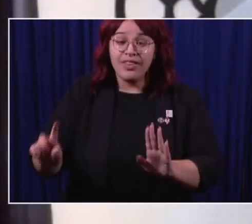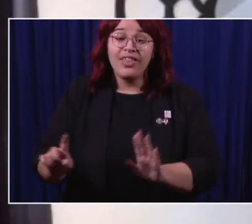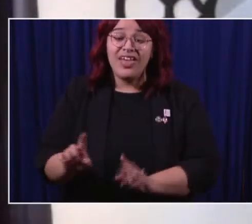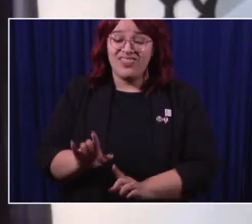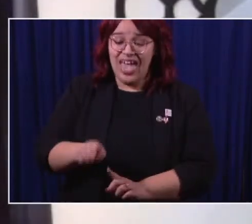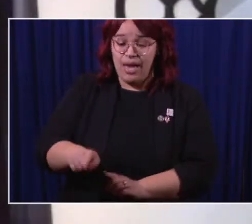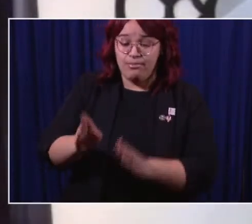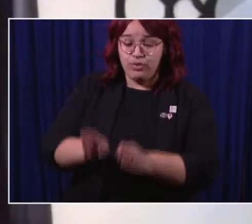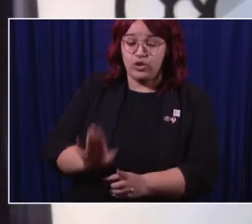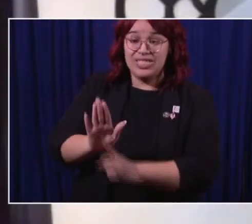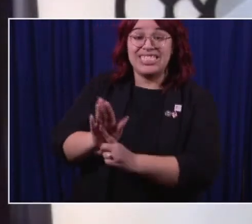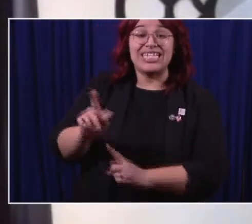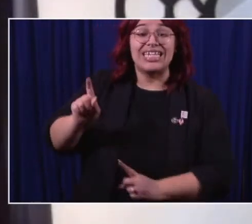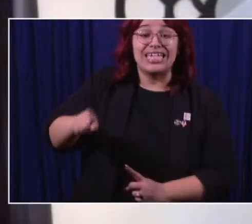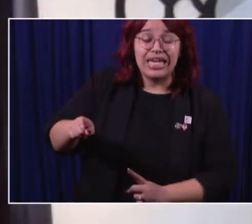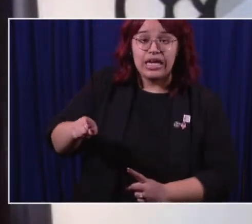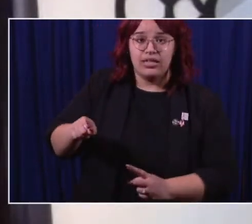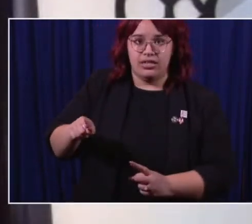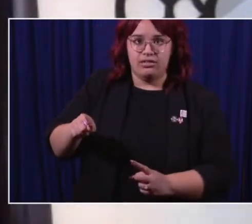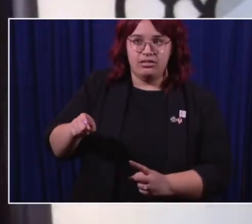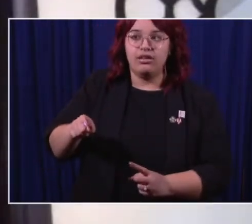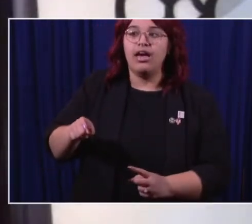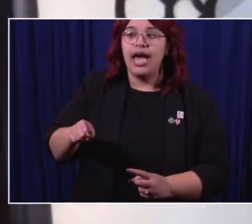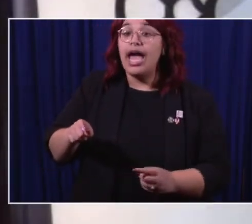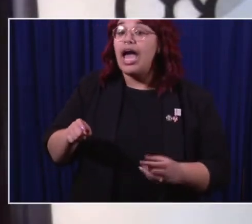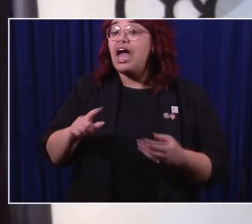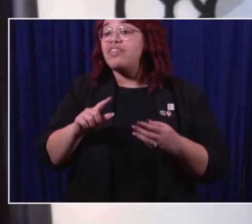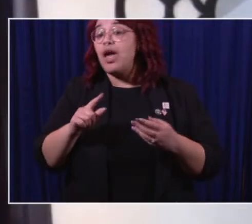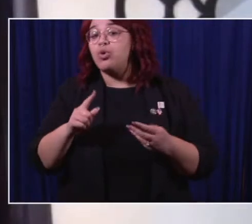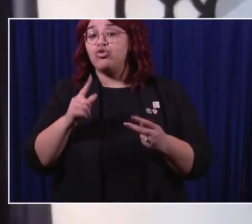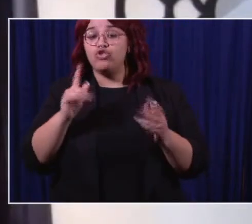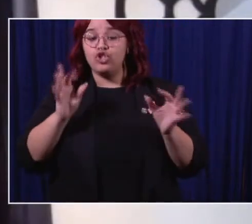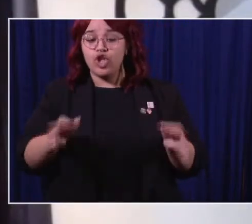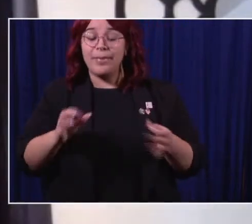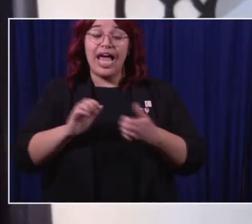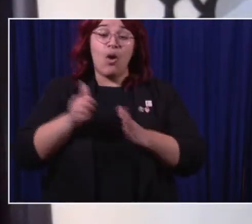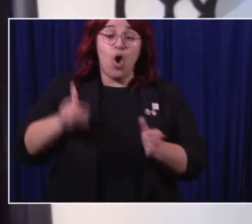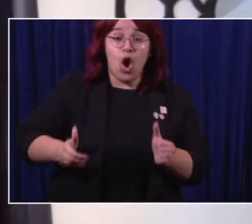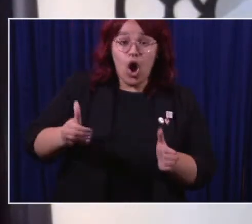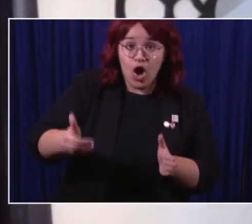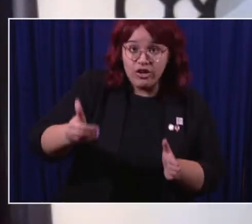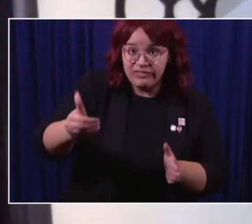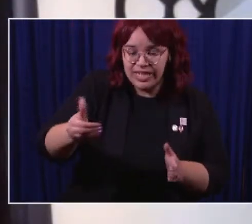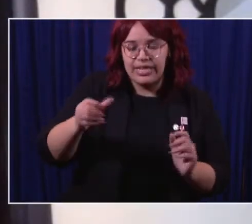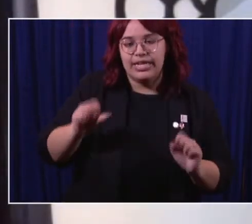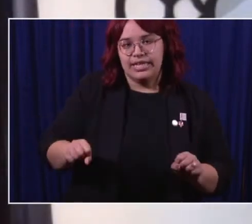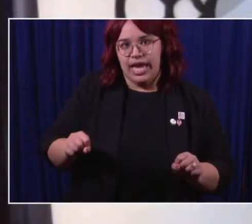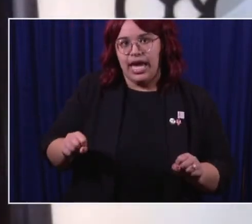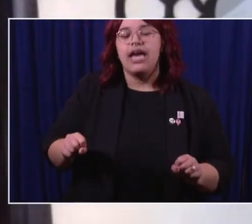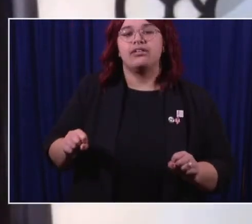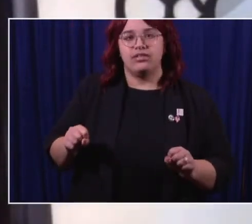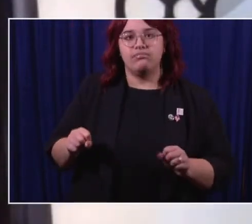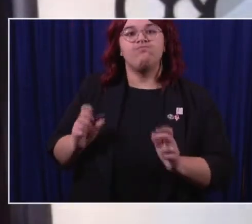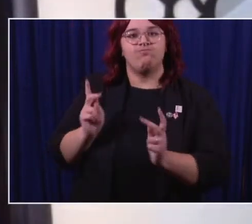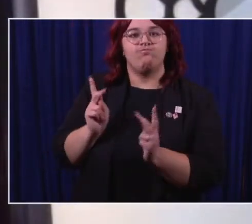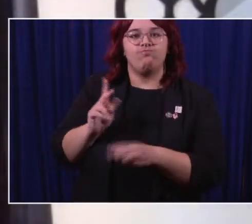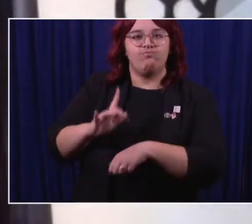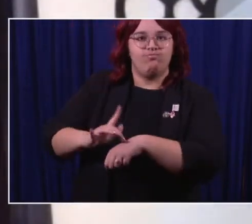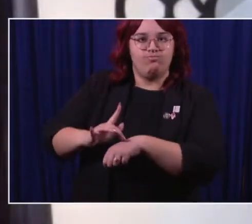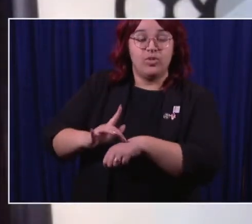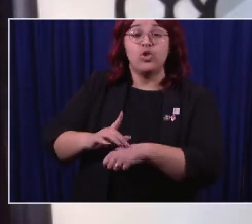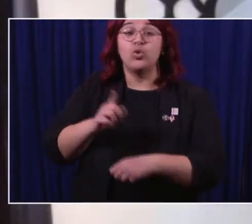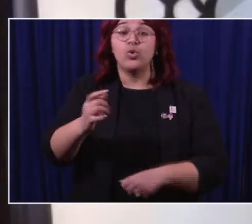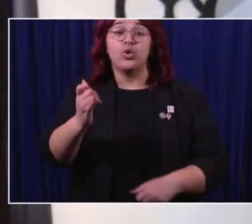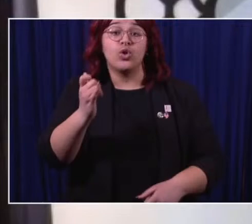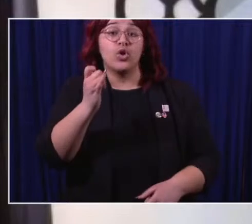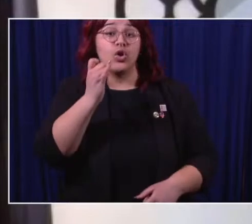for compassionate care visits. If you need a compassionate care visit, please feel free to call the Ombudsman hotline. That number